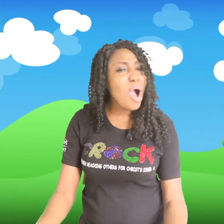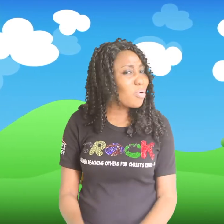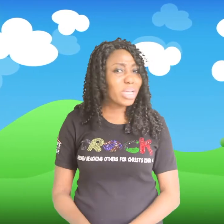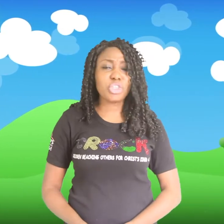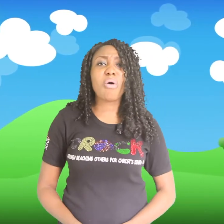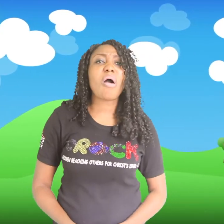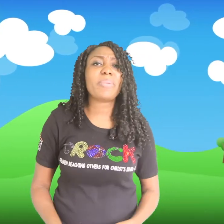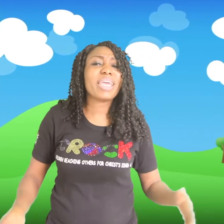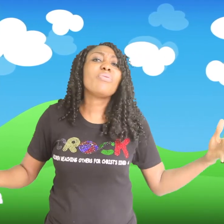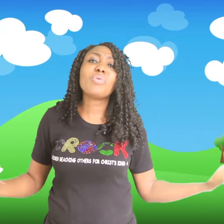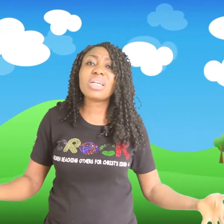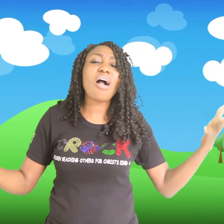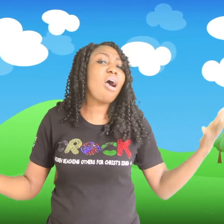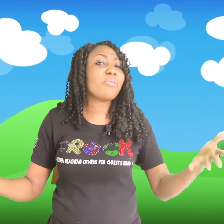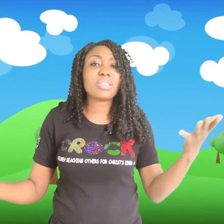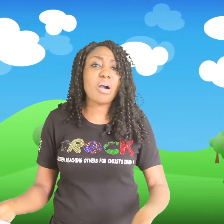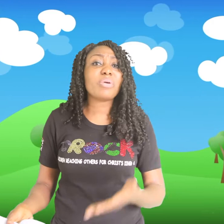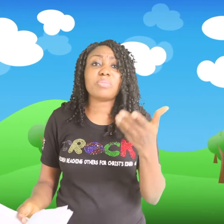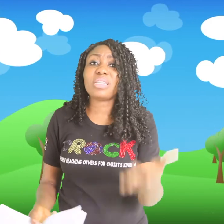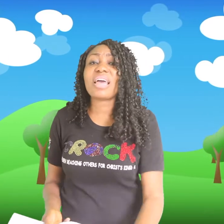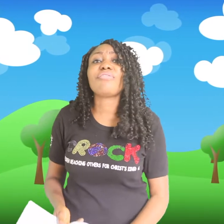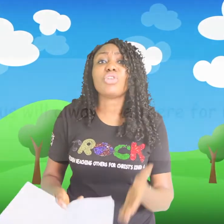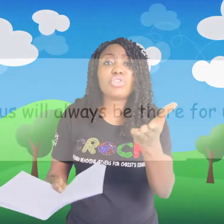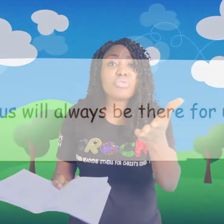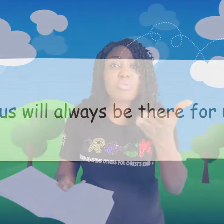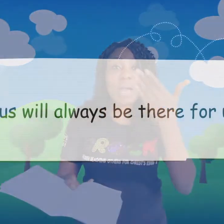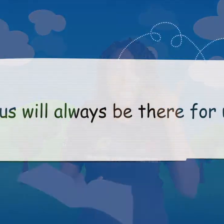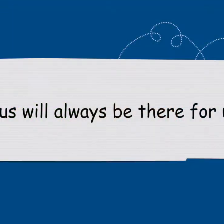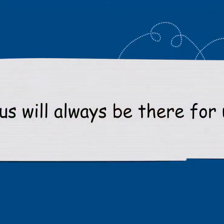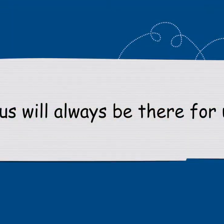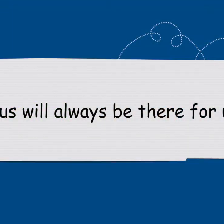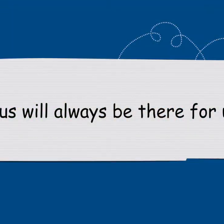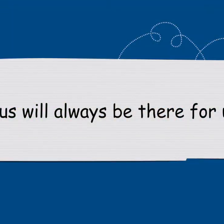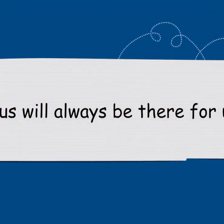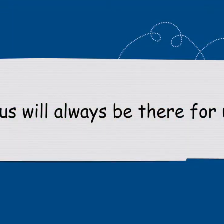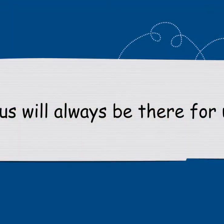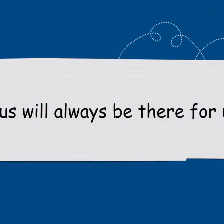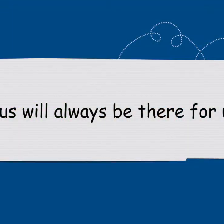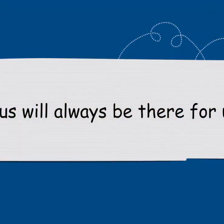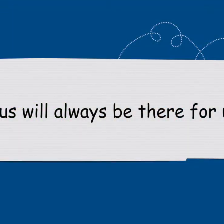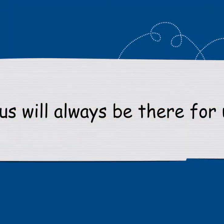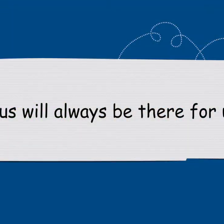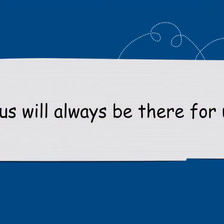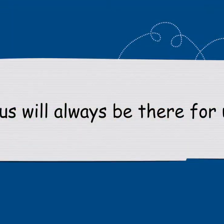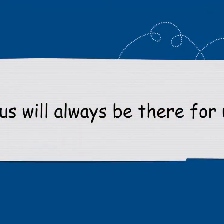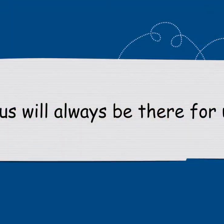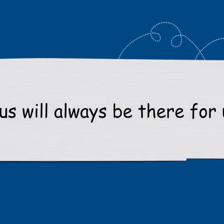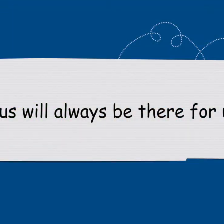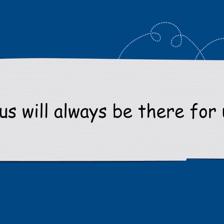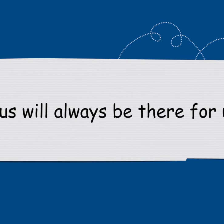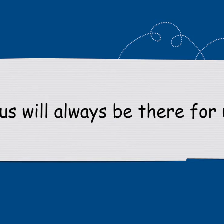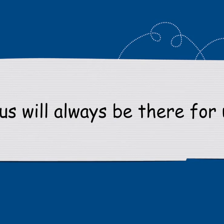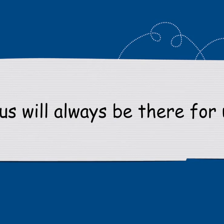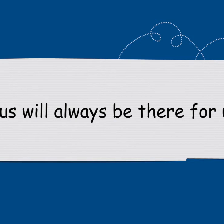would always show up. He will always, always be there for you and I, because Jesus is